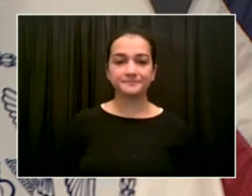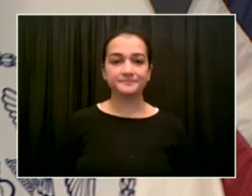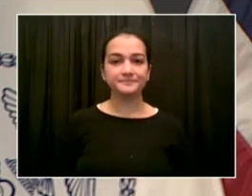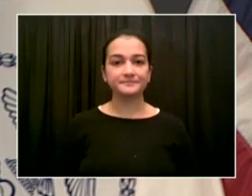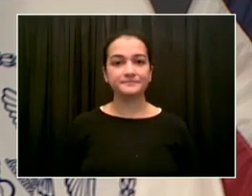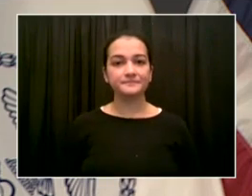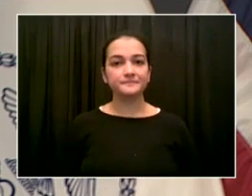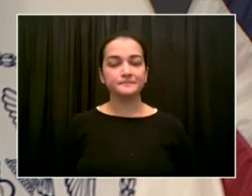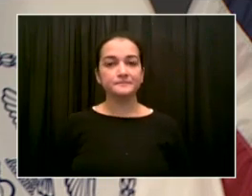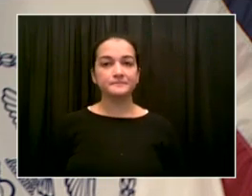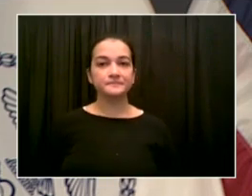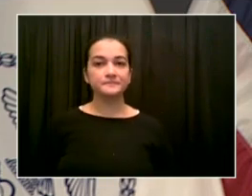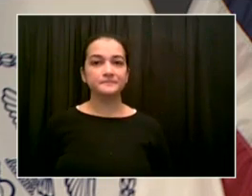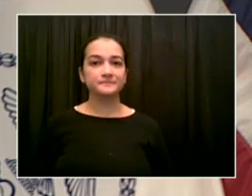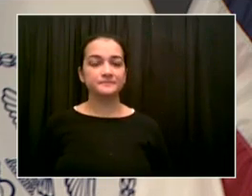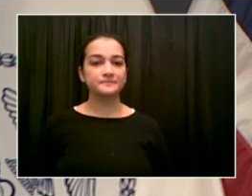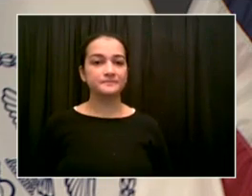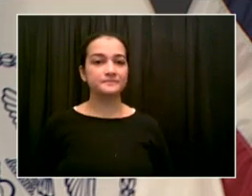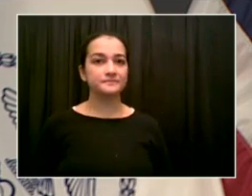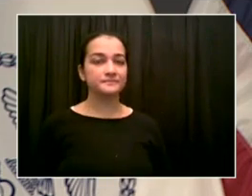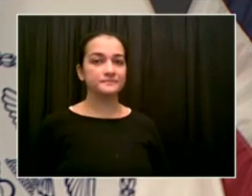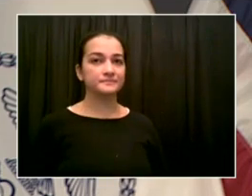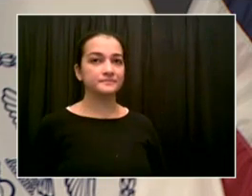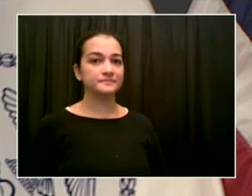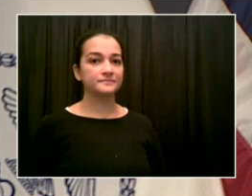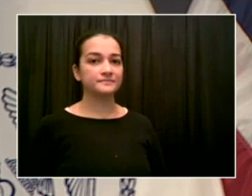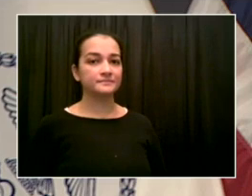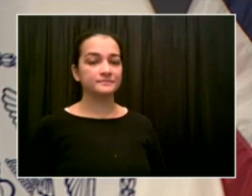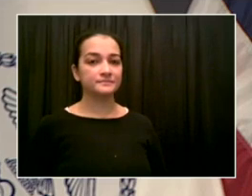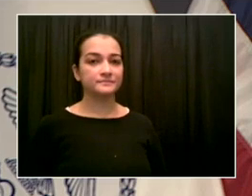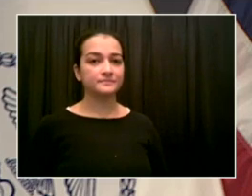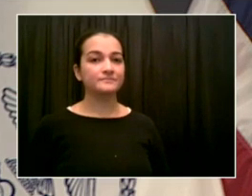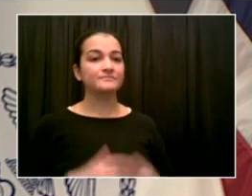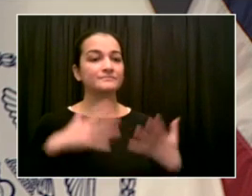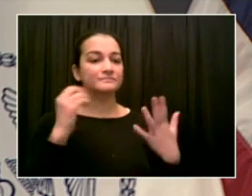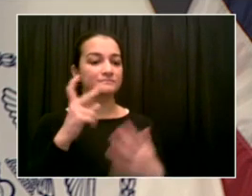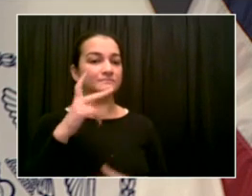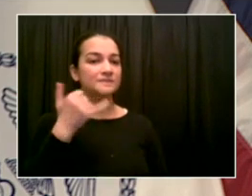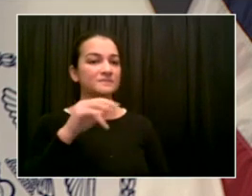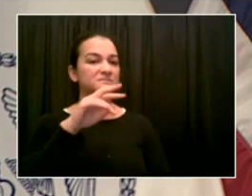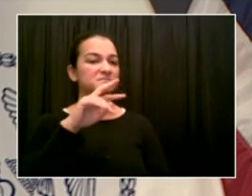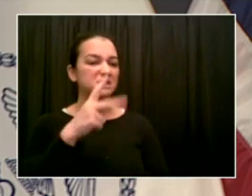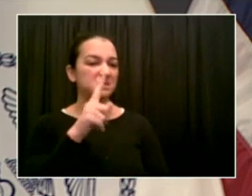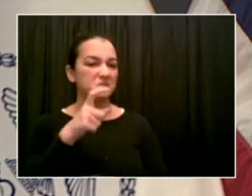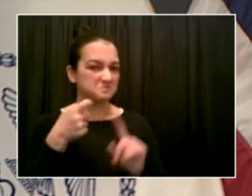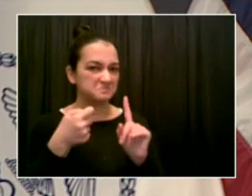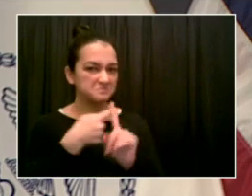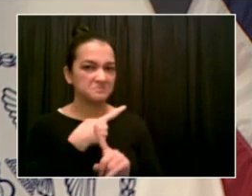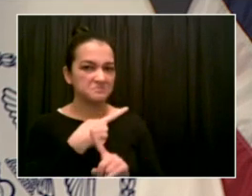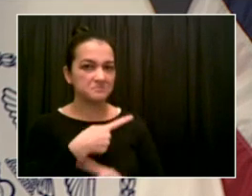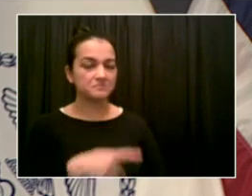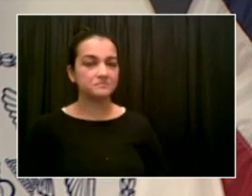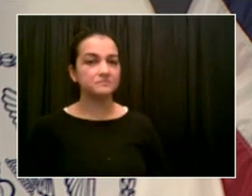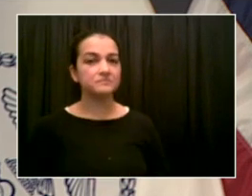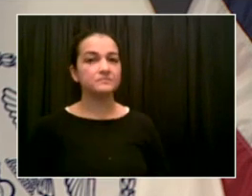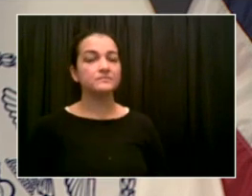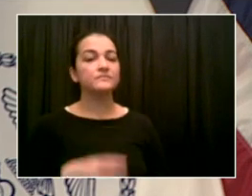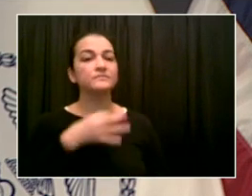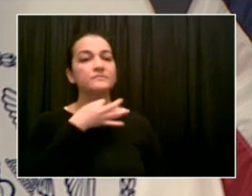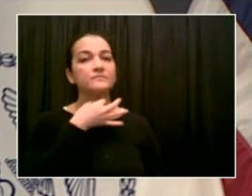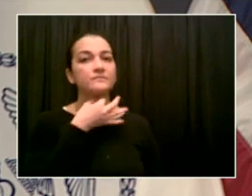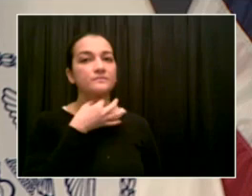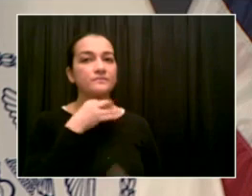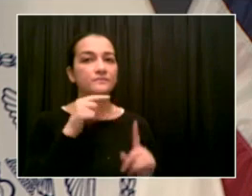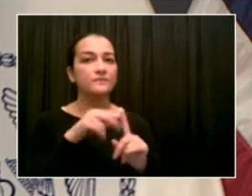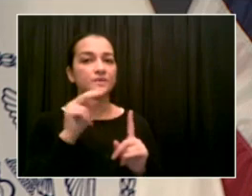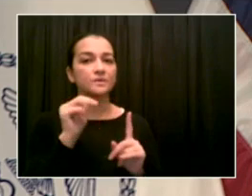On another matter, I'm wondering, among public employees who are subject to the vaccine mandate, who are seeking